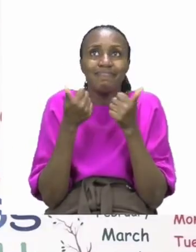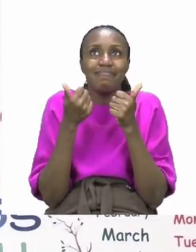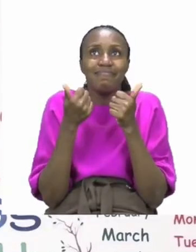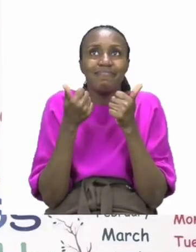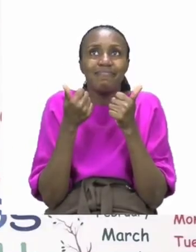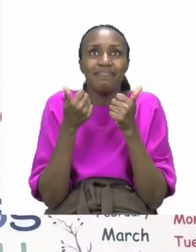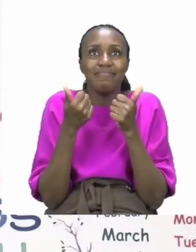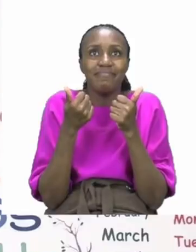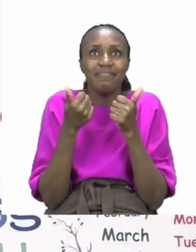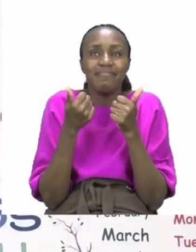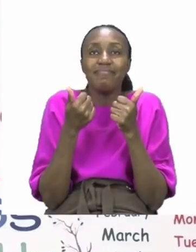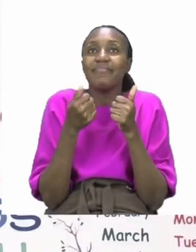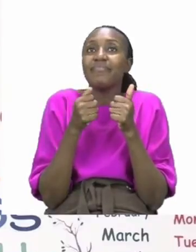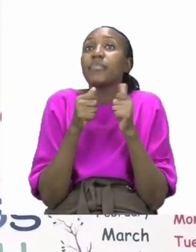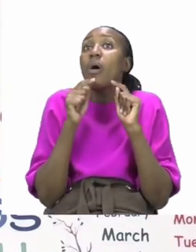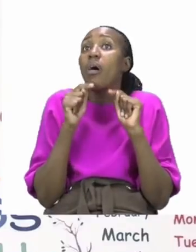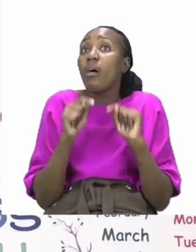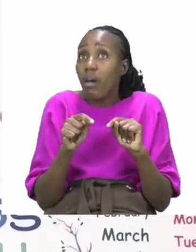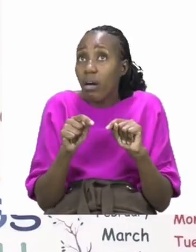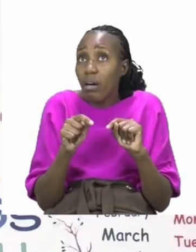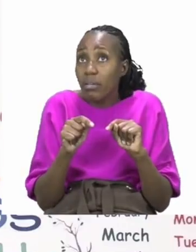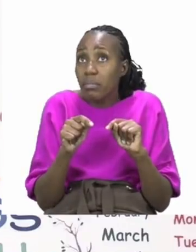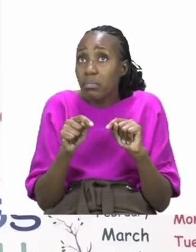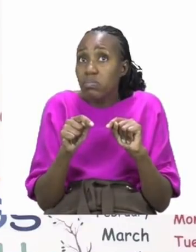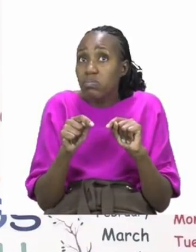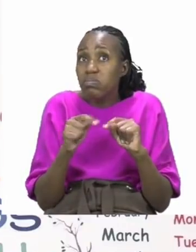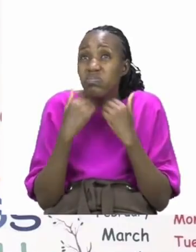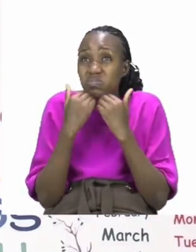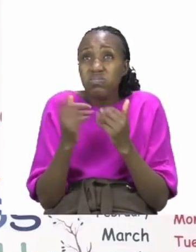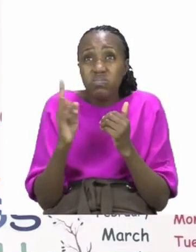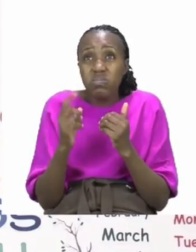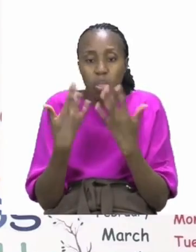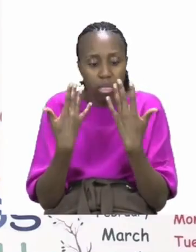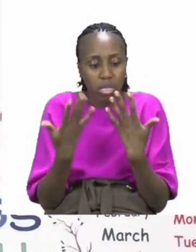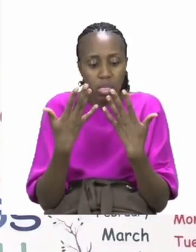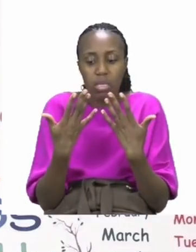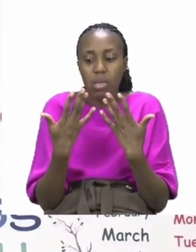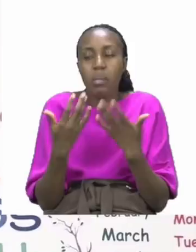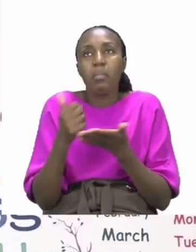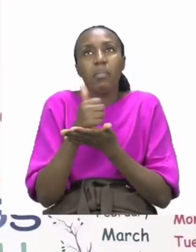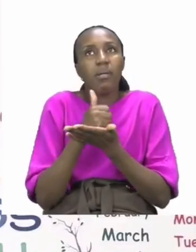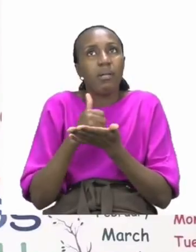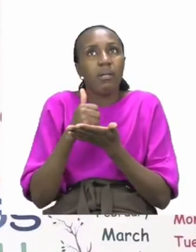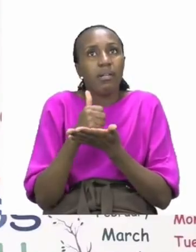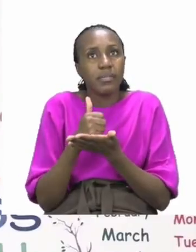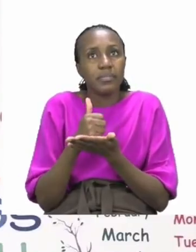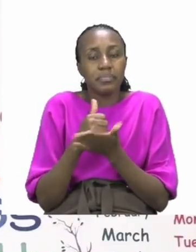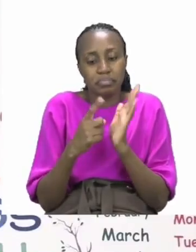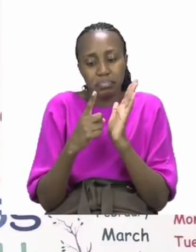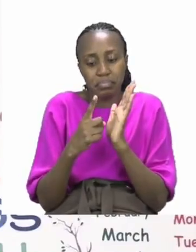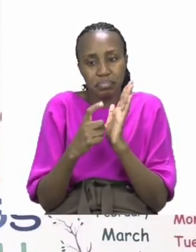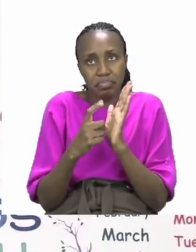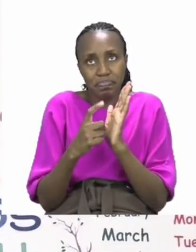with our lesson and the activities, we need to make sure our hands are germ-free. So let's take our